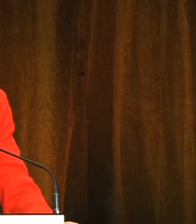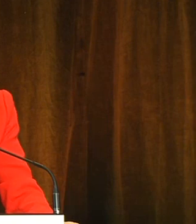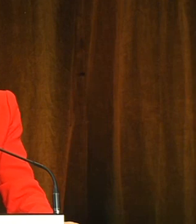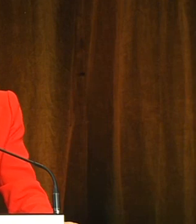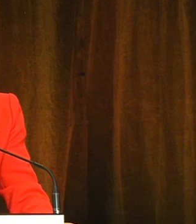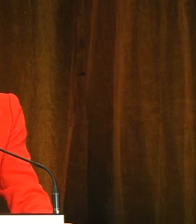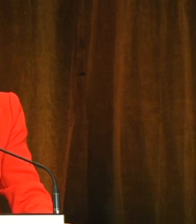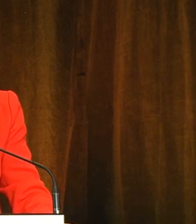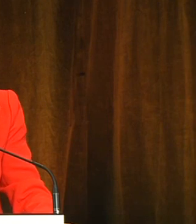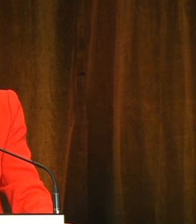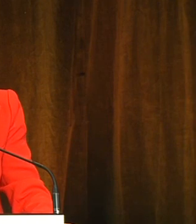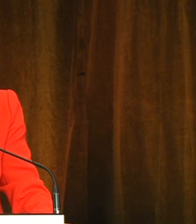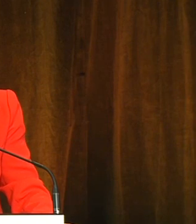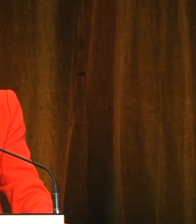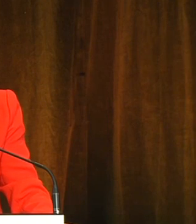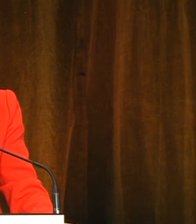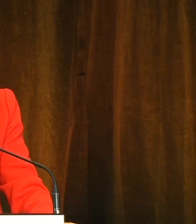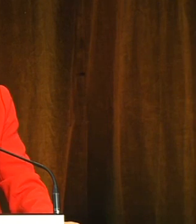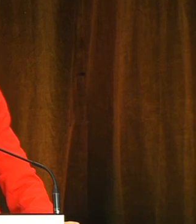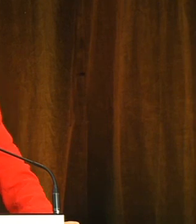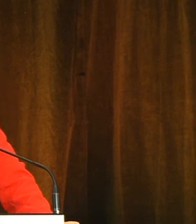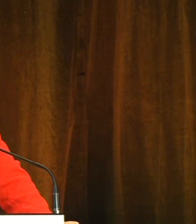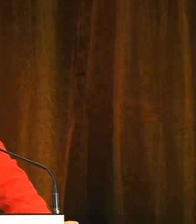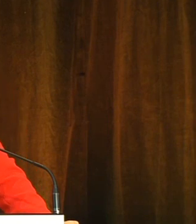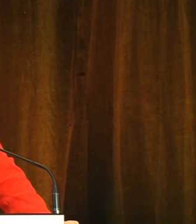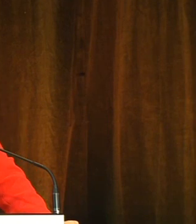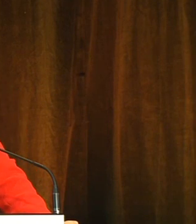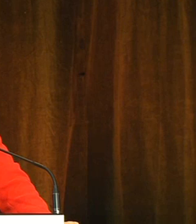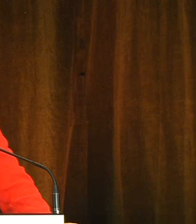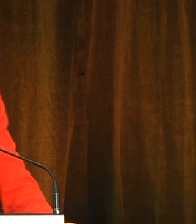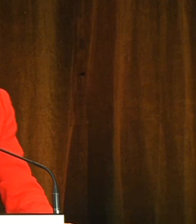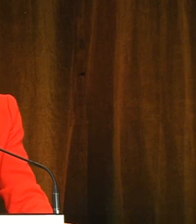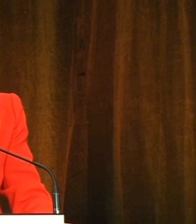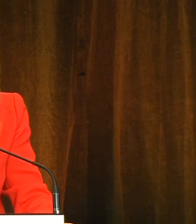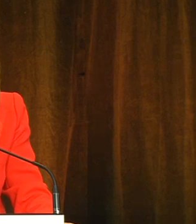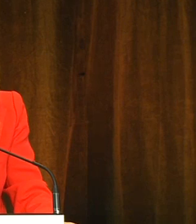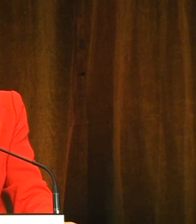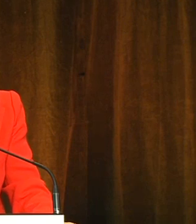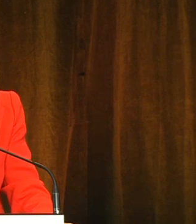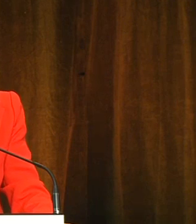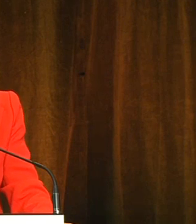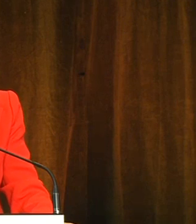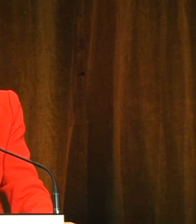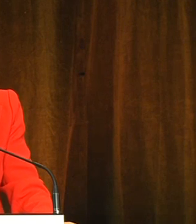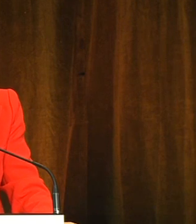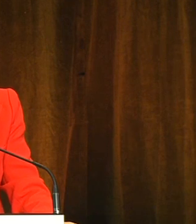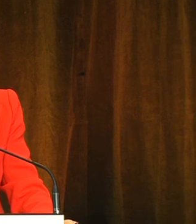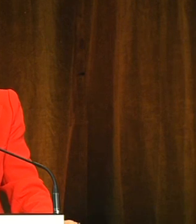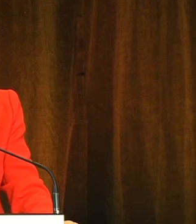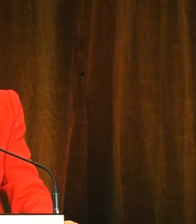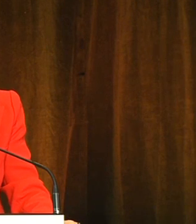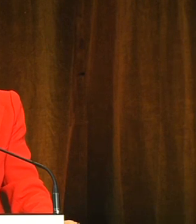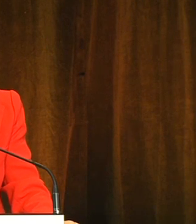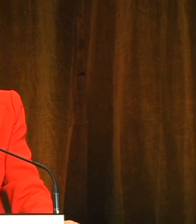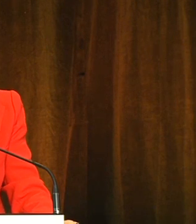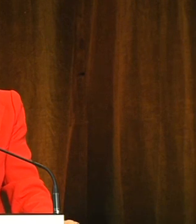to head no the panel yeah the panel can head up yeah thank you um as you as you're arriving um the